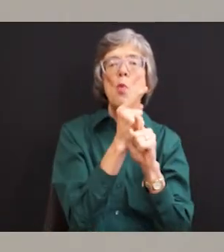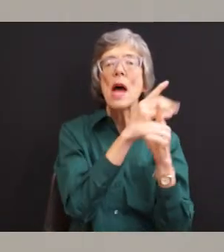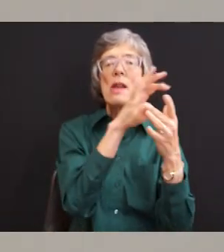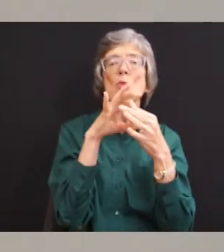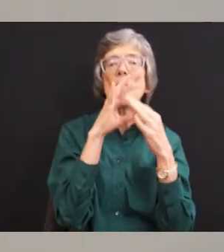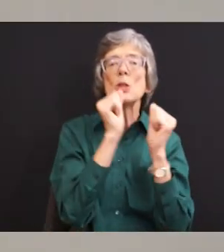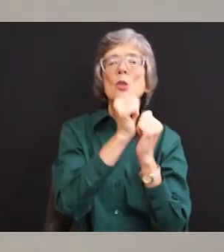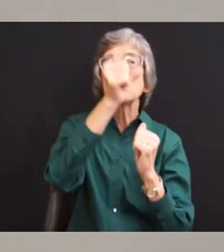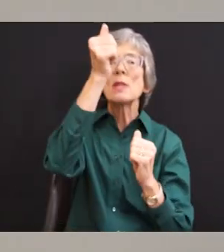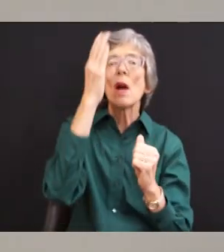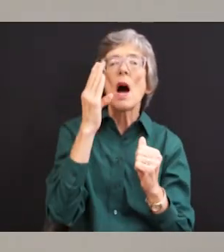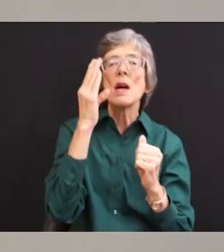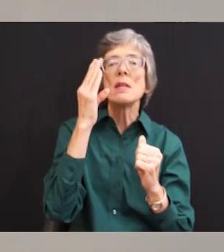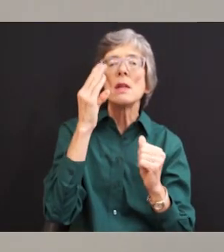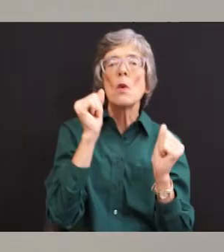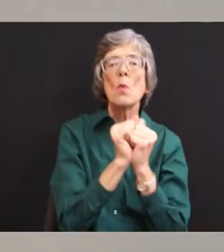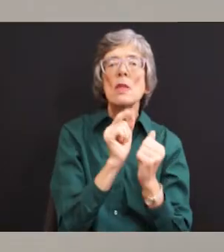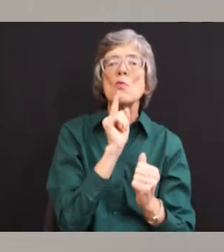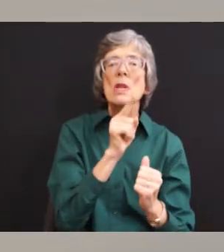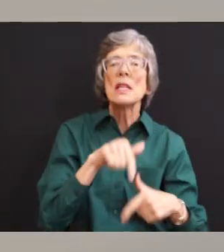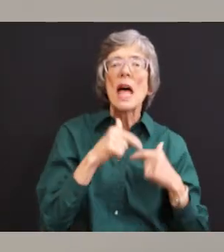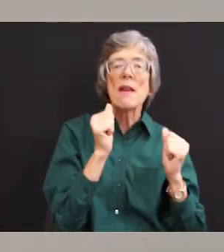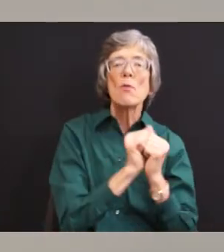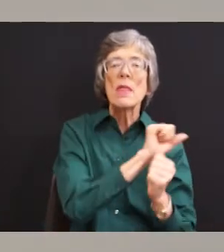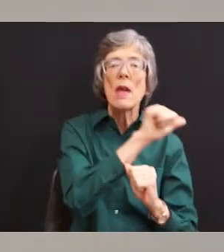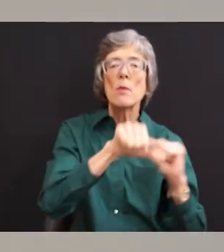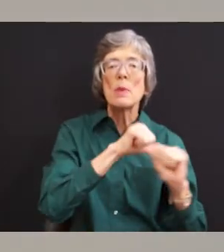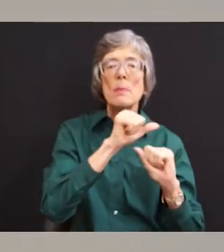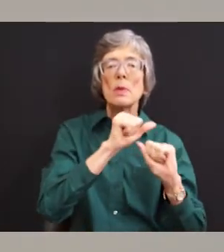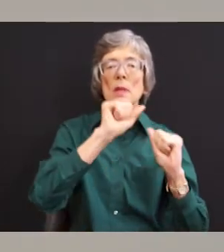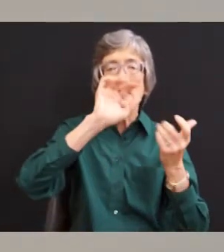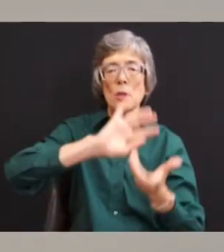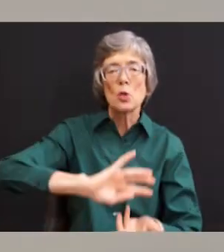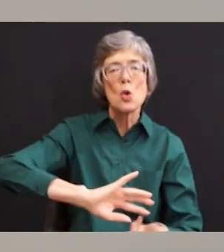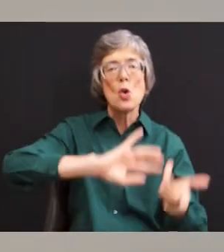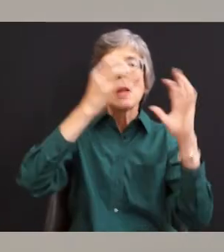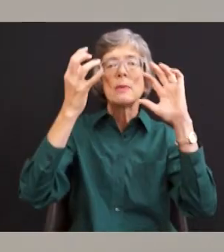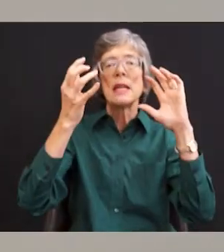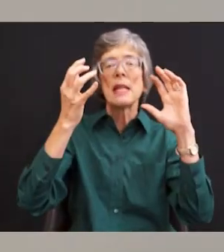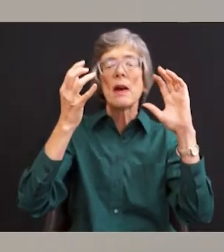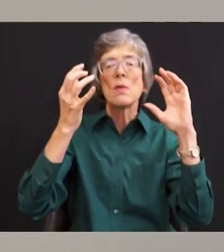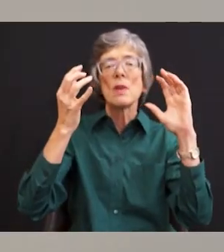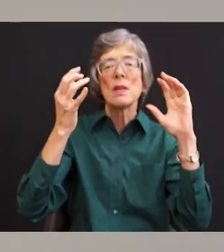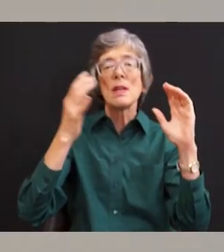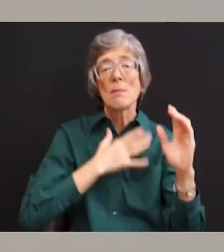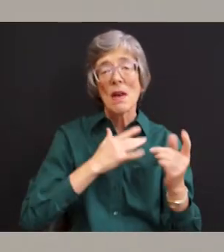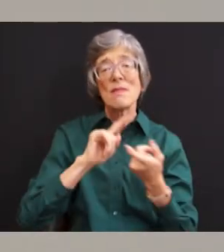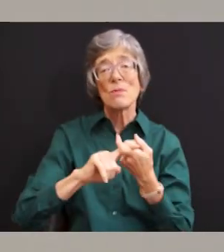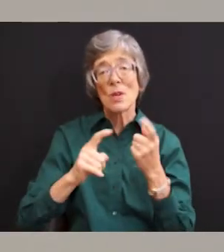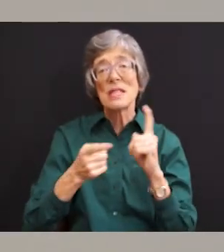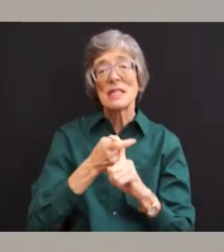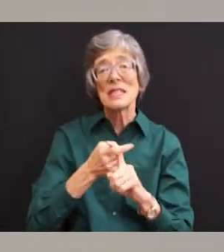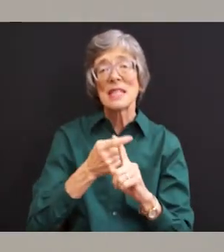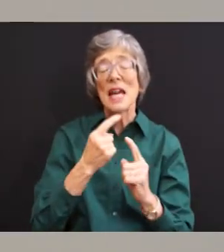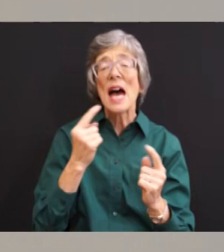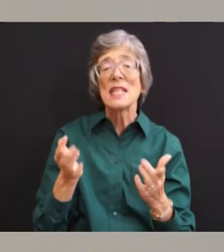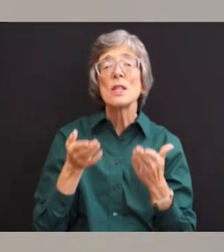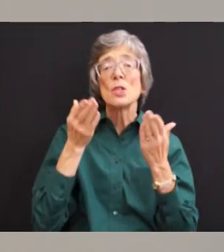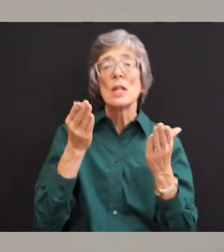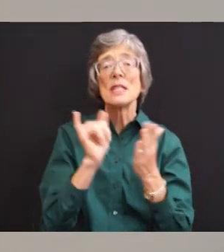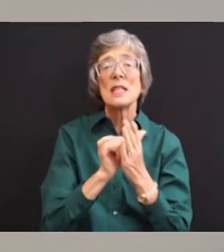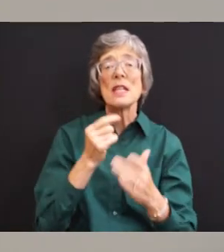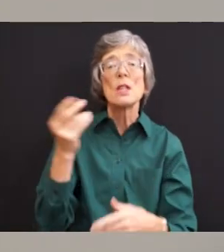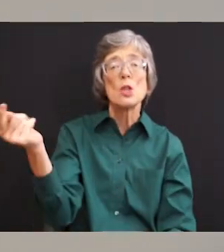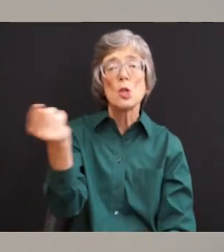God, with reality, with others, is turned upside down. And friends, I would suggest that you and I